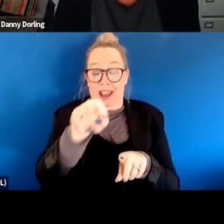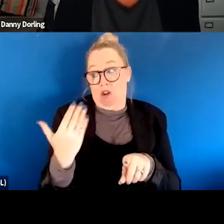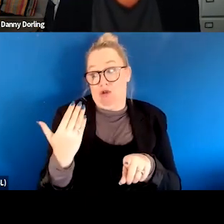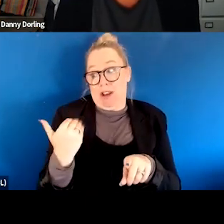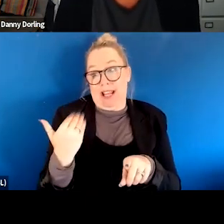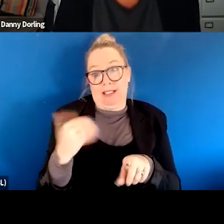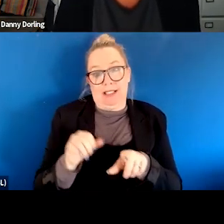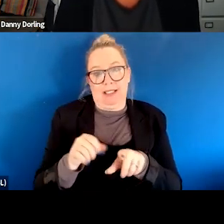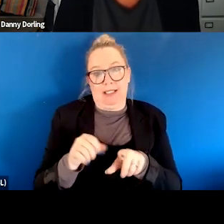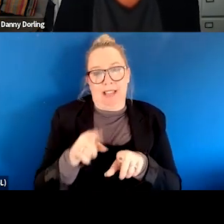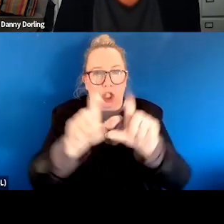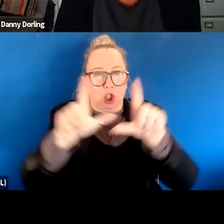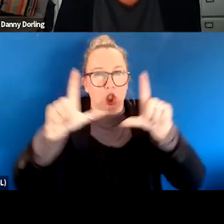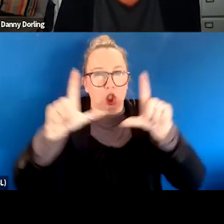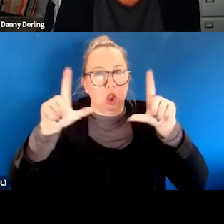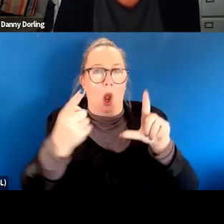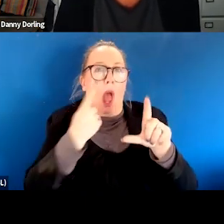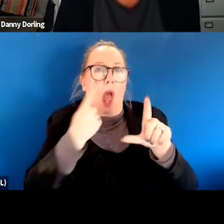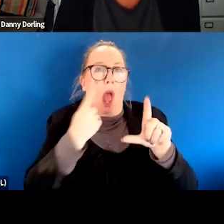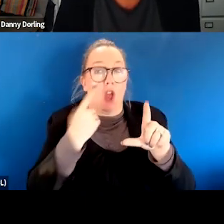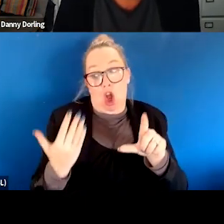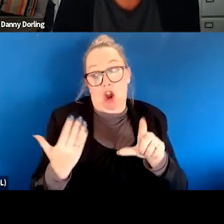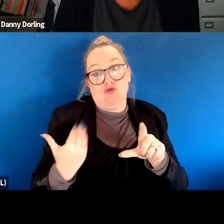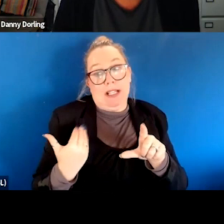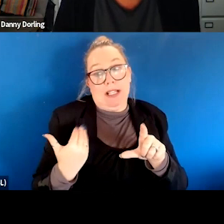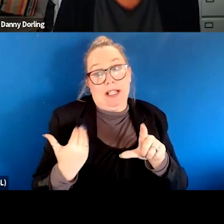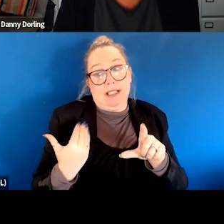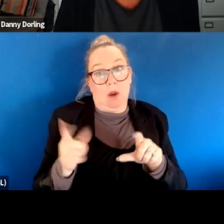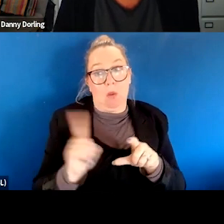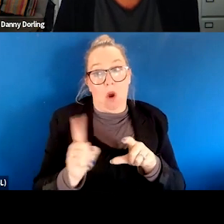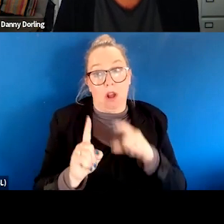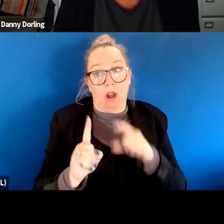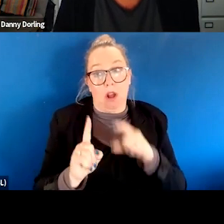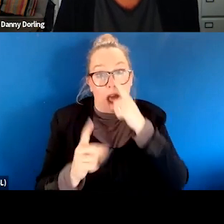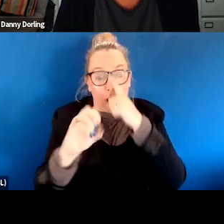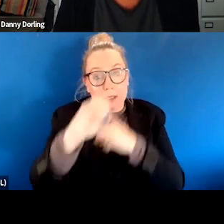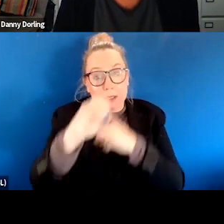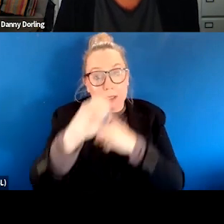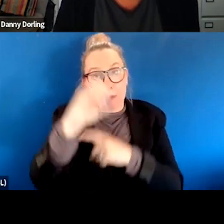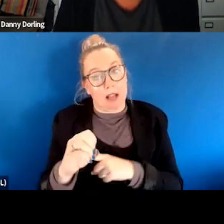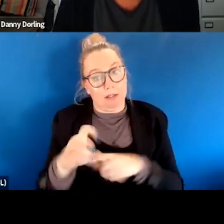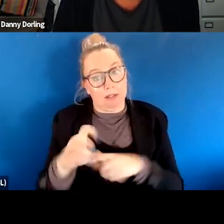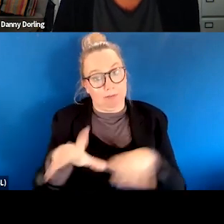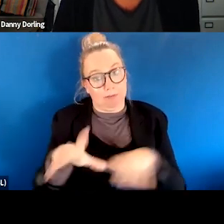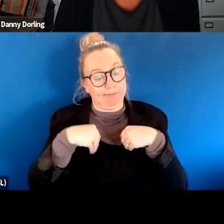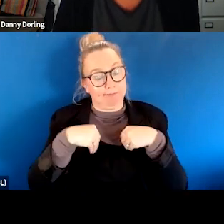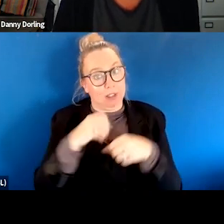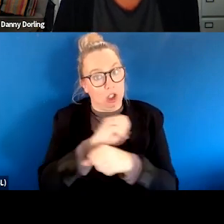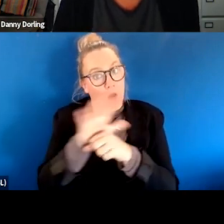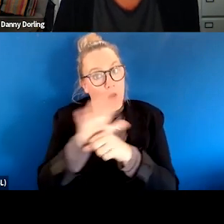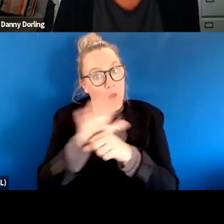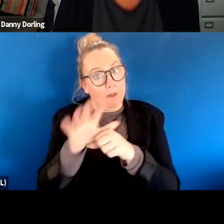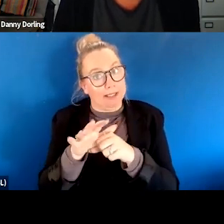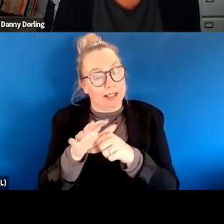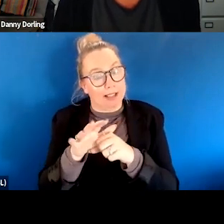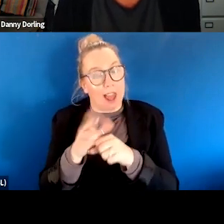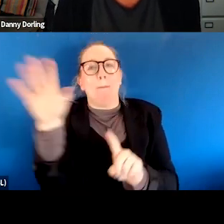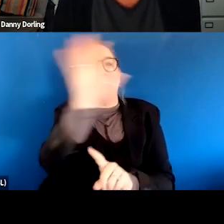in a minute so you can see the latest wave, where rates got over 10% of the population in certain areas being